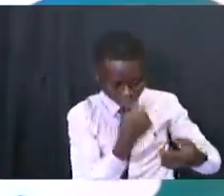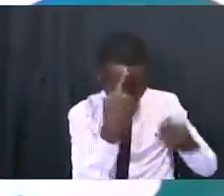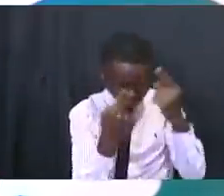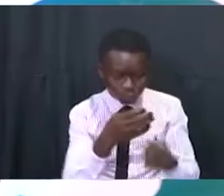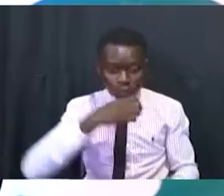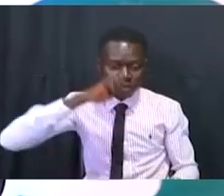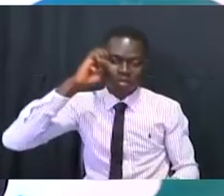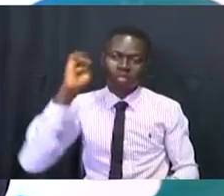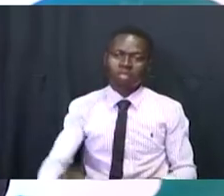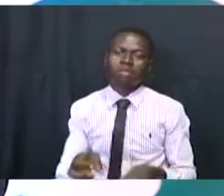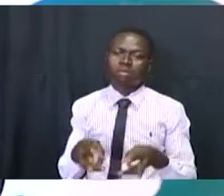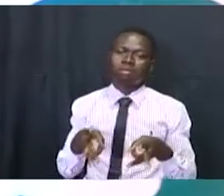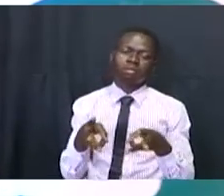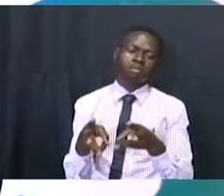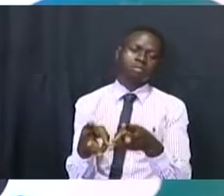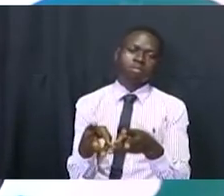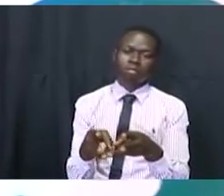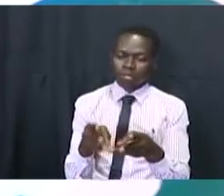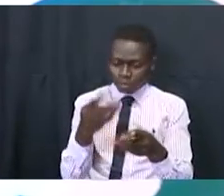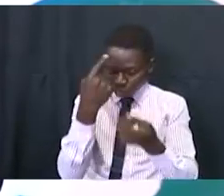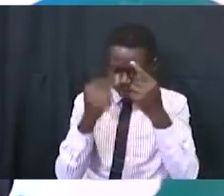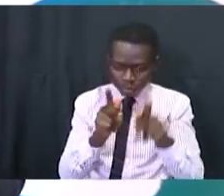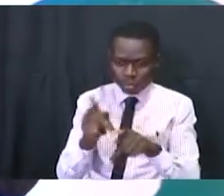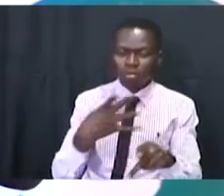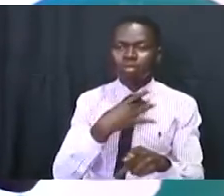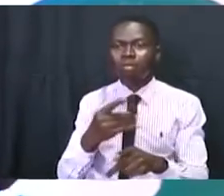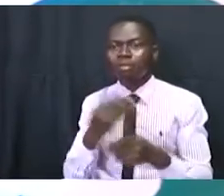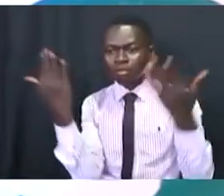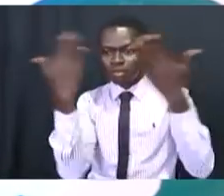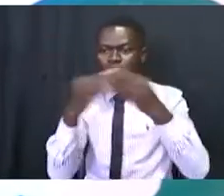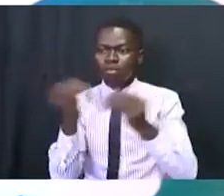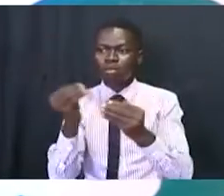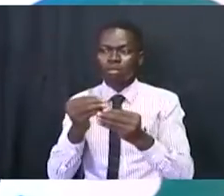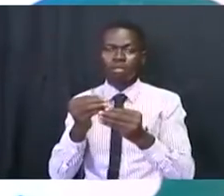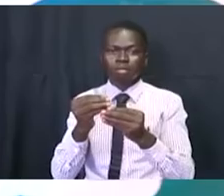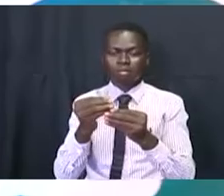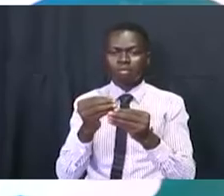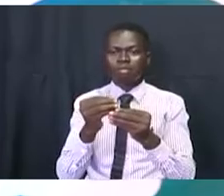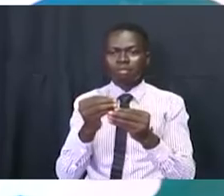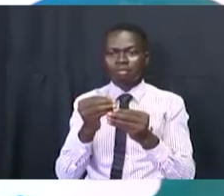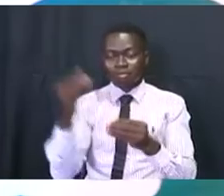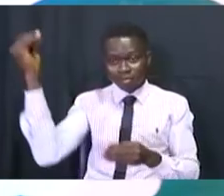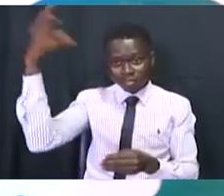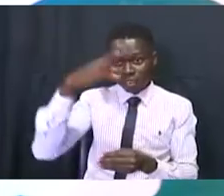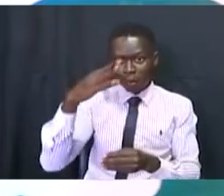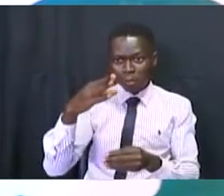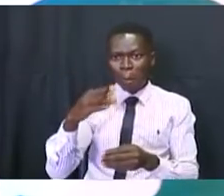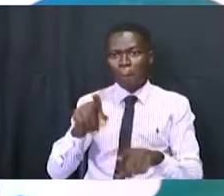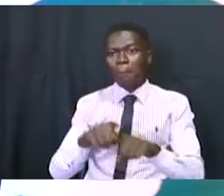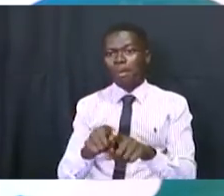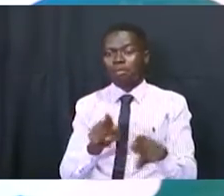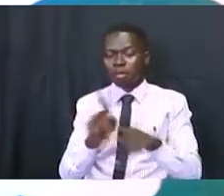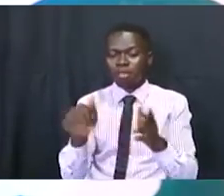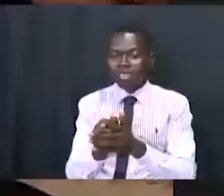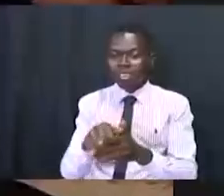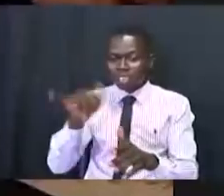deeds. So because people like darkness more than light, when you are bringing the light, normally those who are in the darkness, they